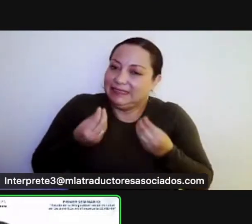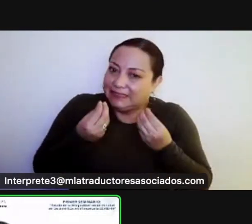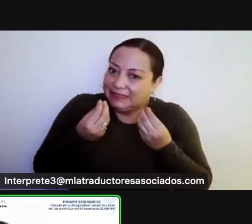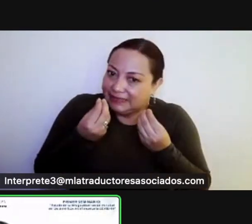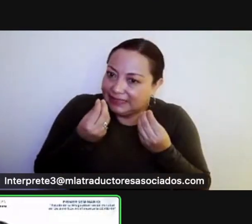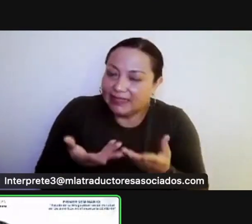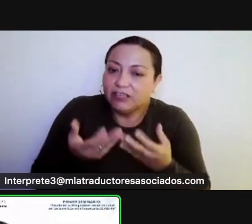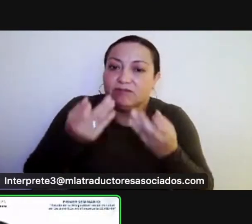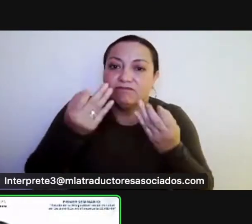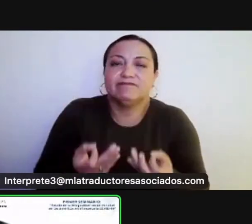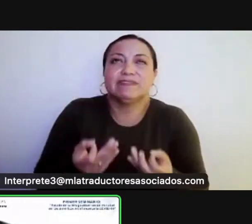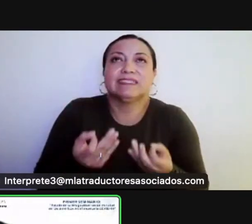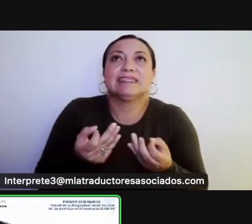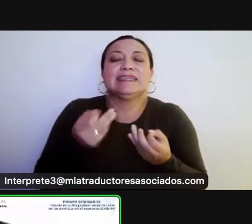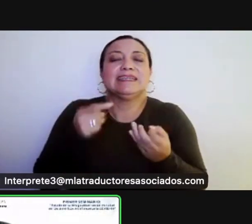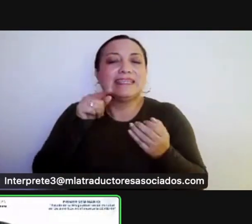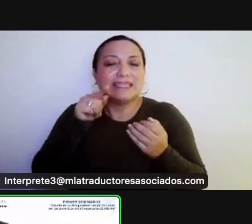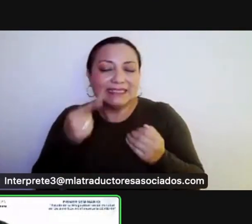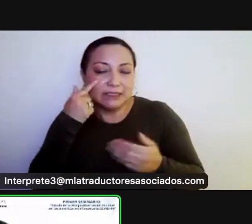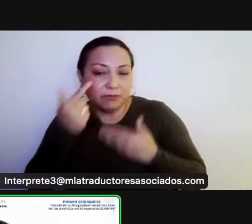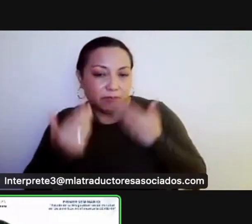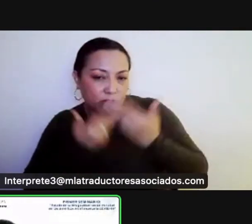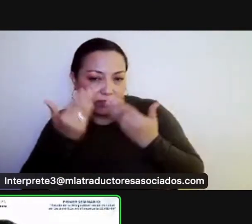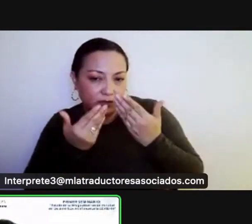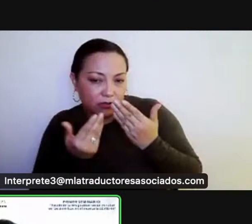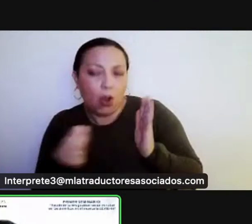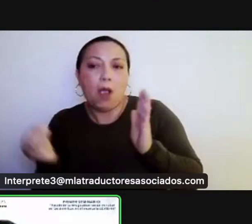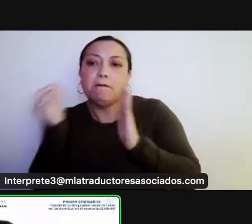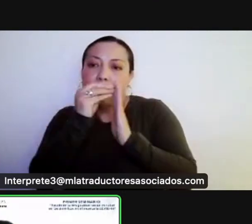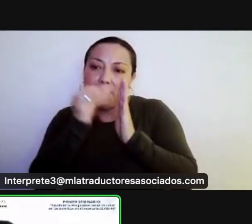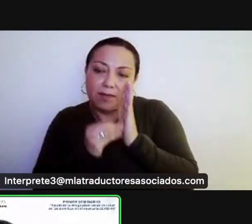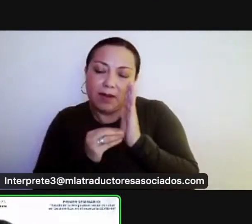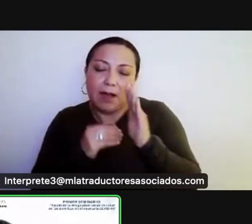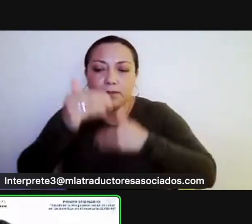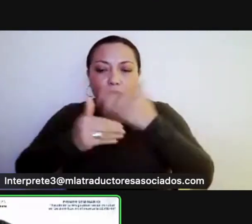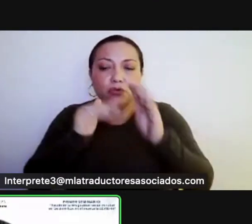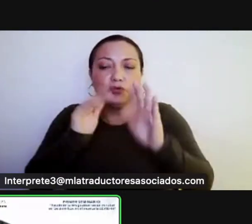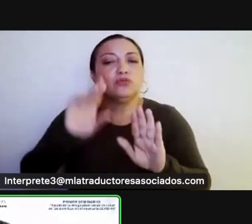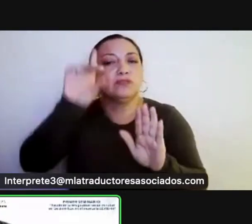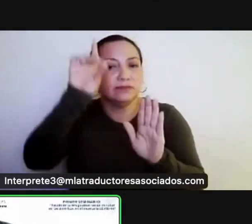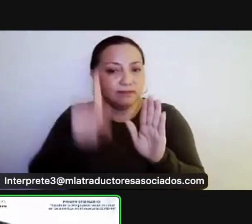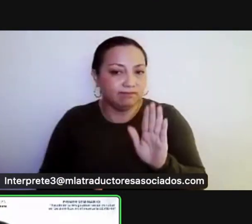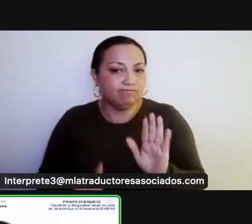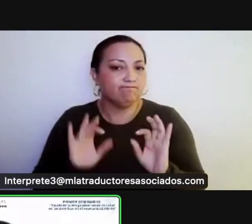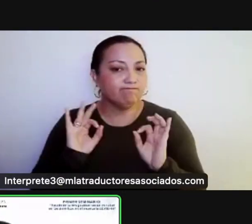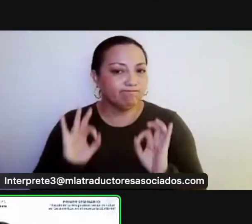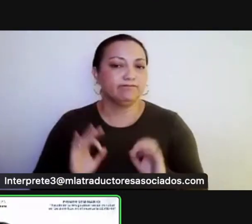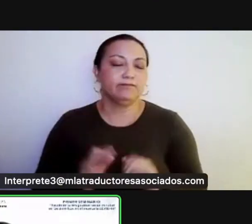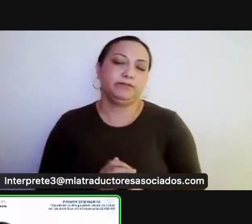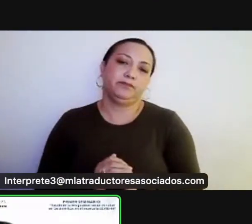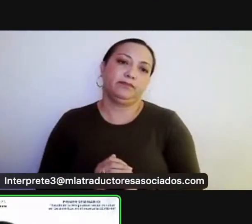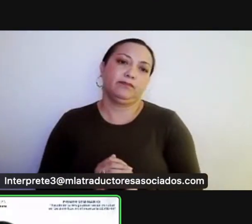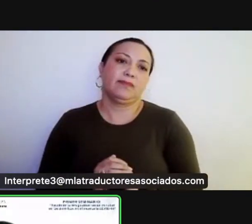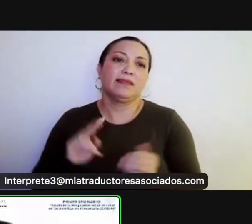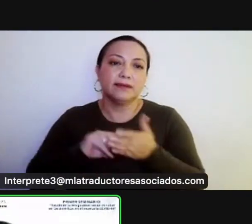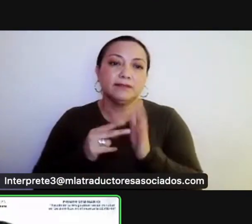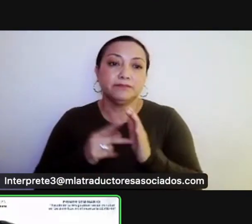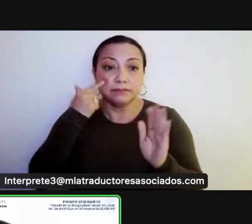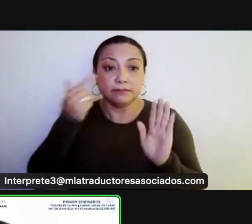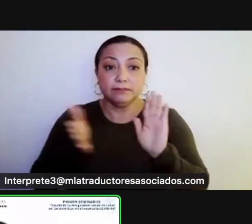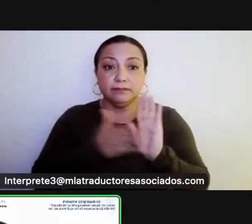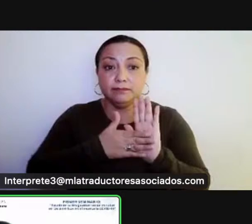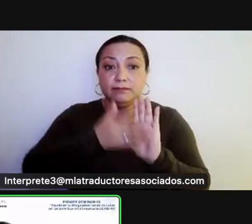become that the monitoring feed the decision making process, meaning based